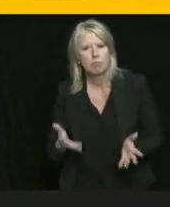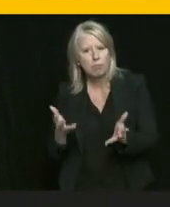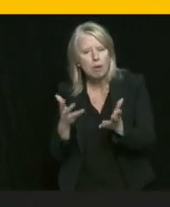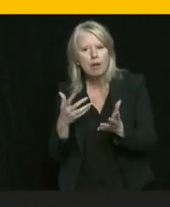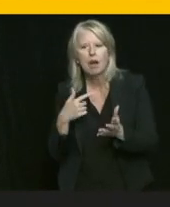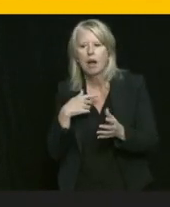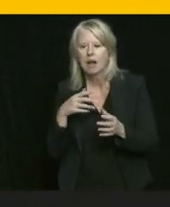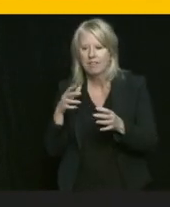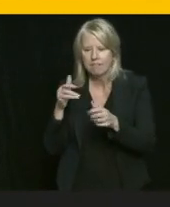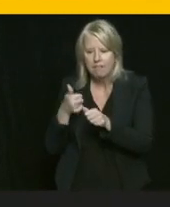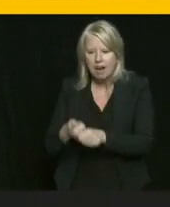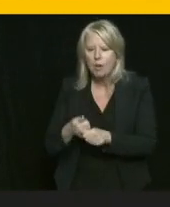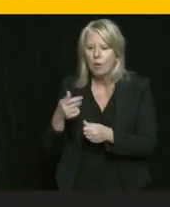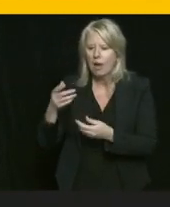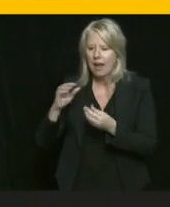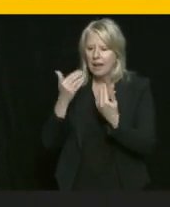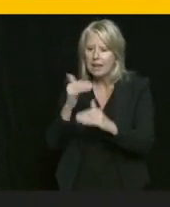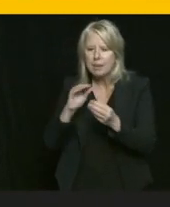your household